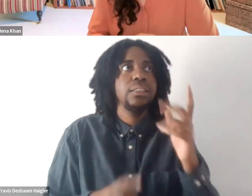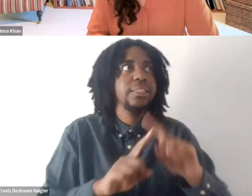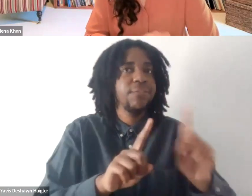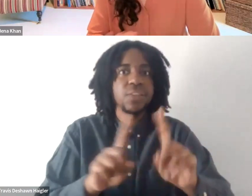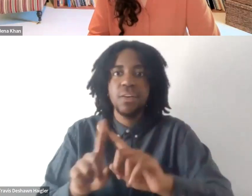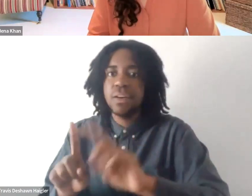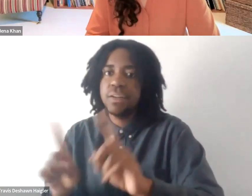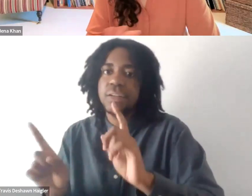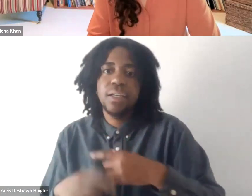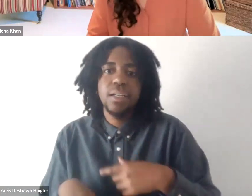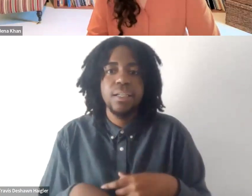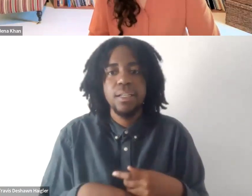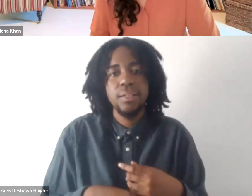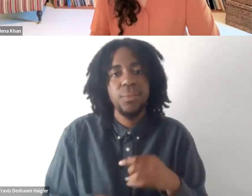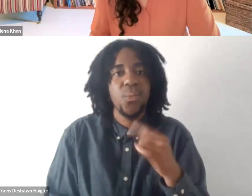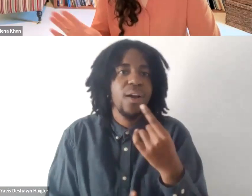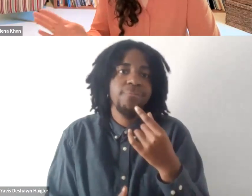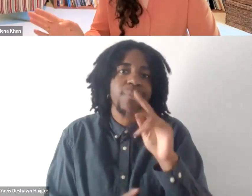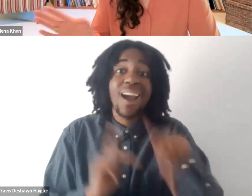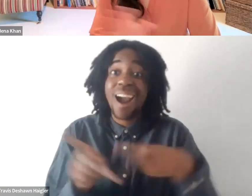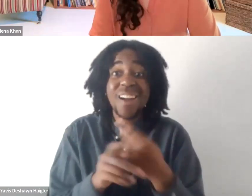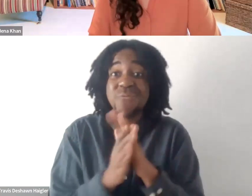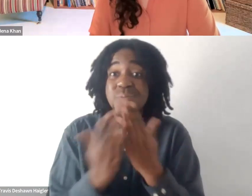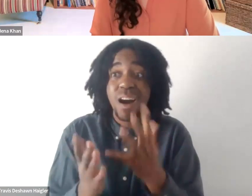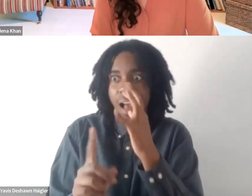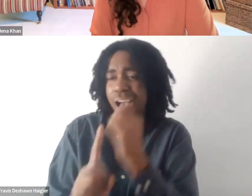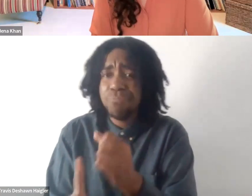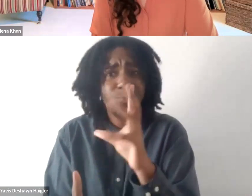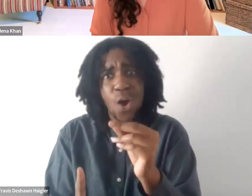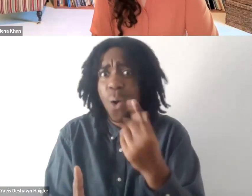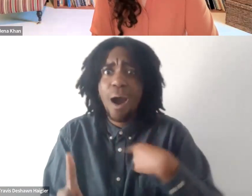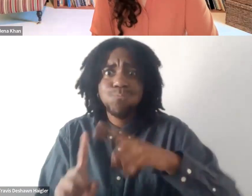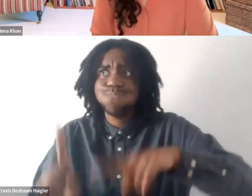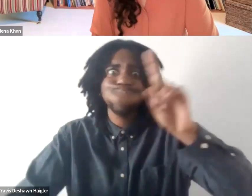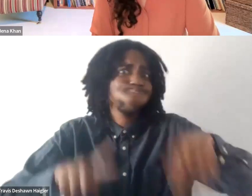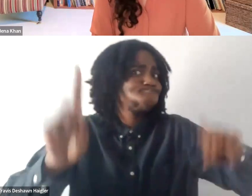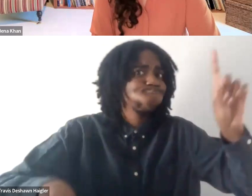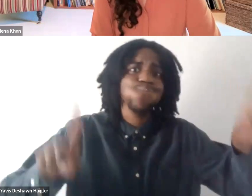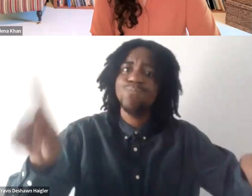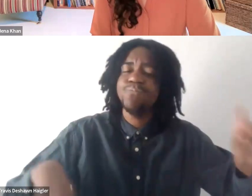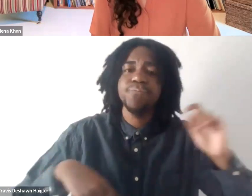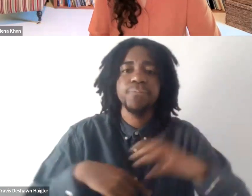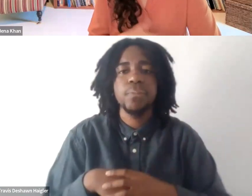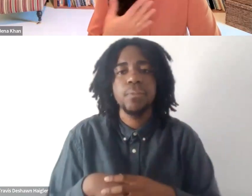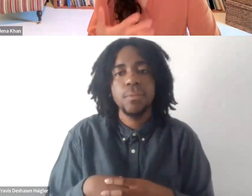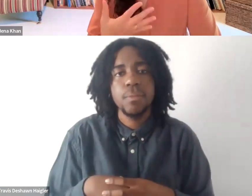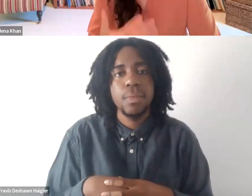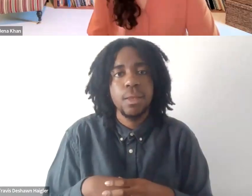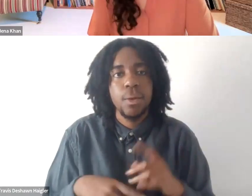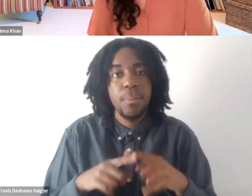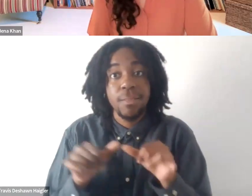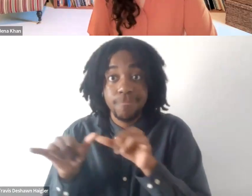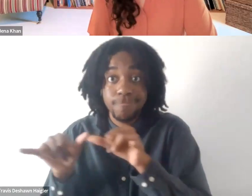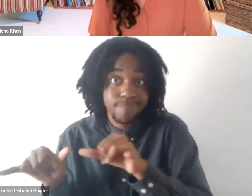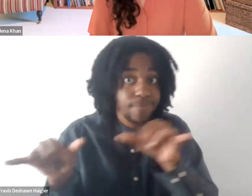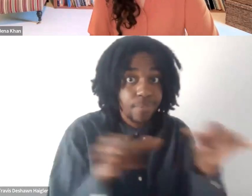specific to or loyal to a particular genre. Like, I read really widely. But the common thing about all of